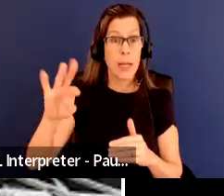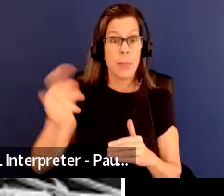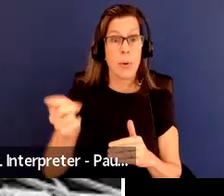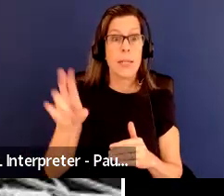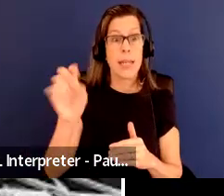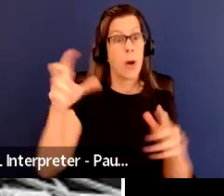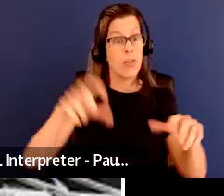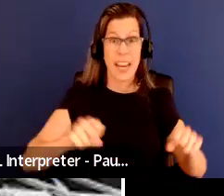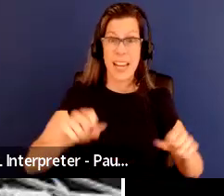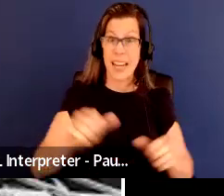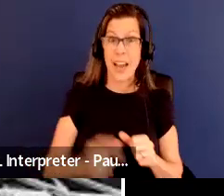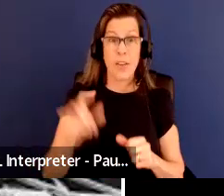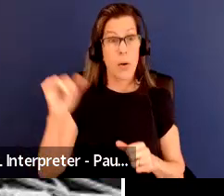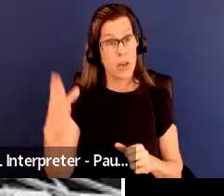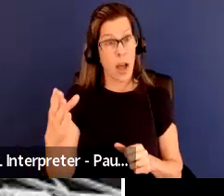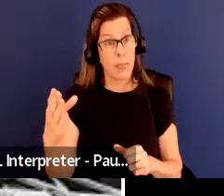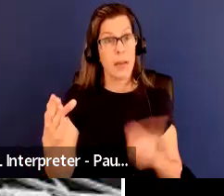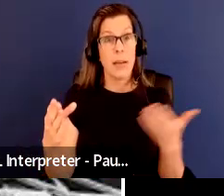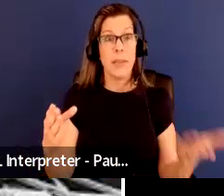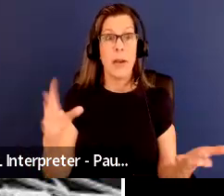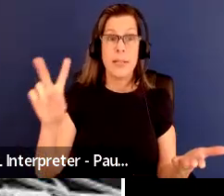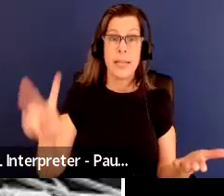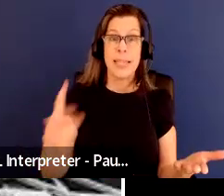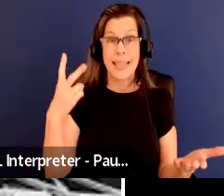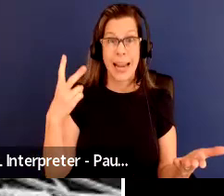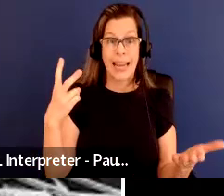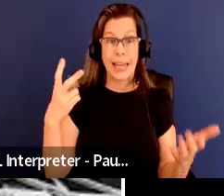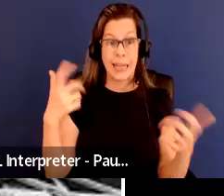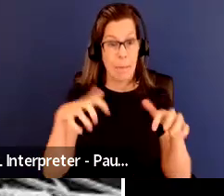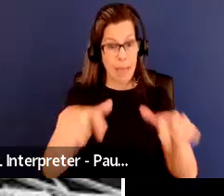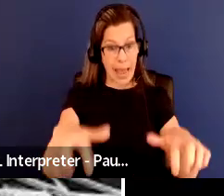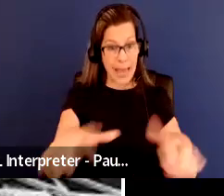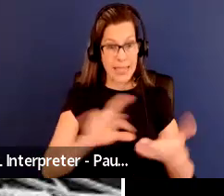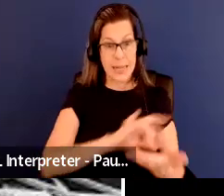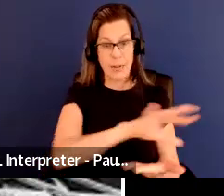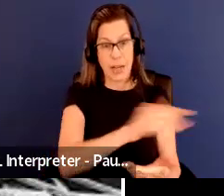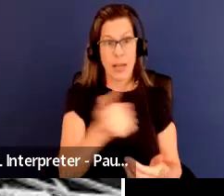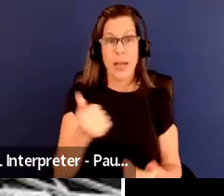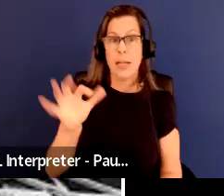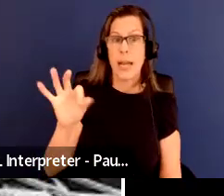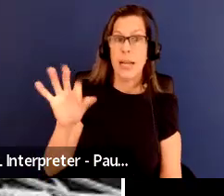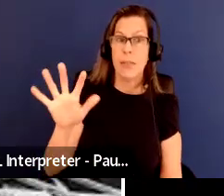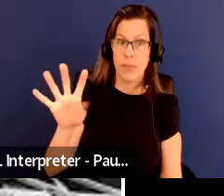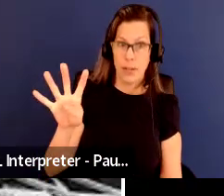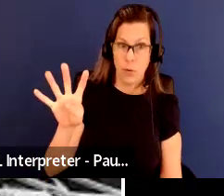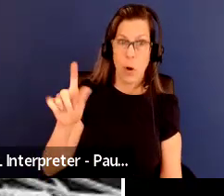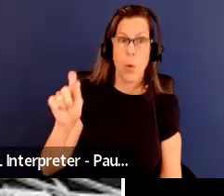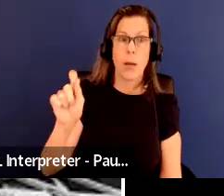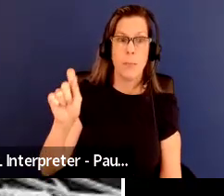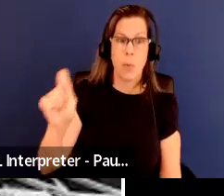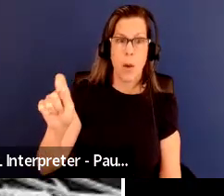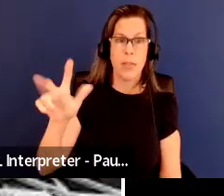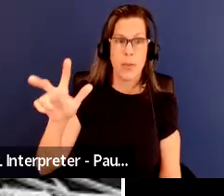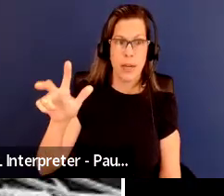everybody's jobs. So there is a second mass deportation. In 1954, 1.3 million deported, up